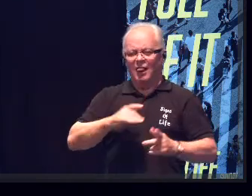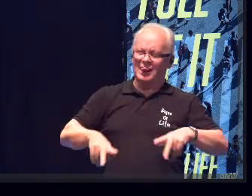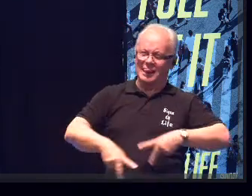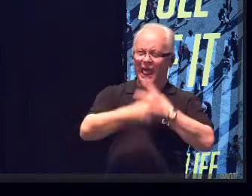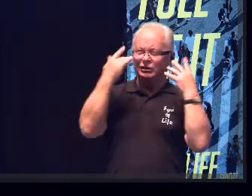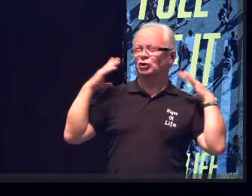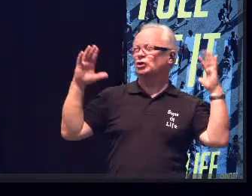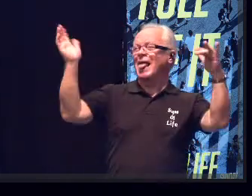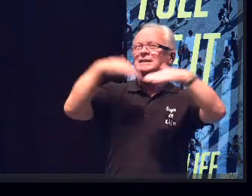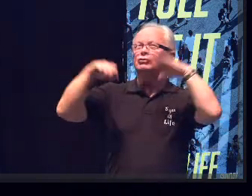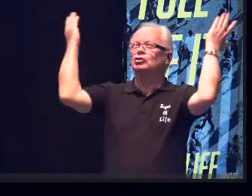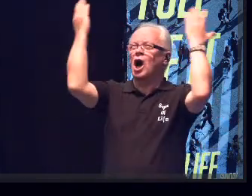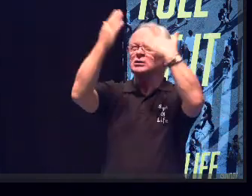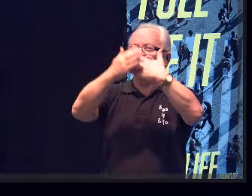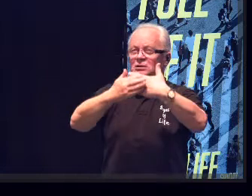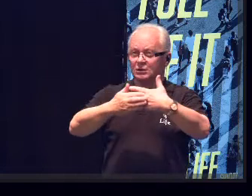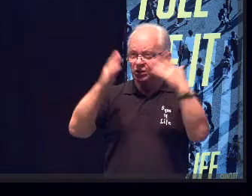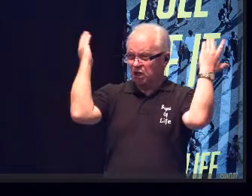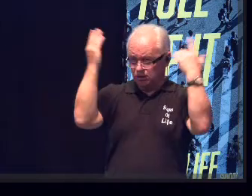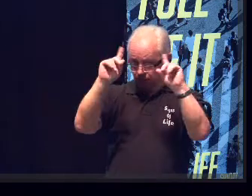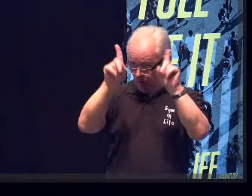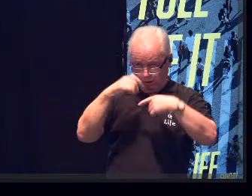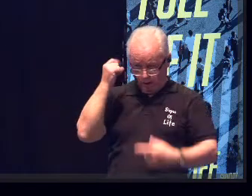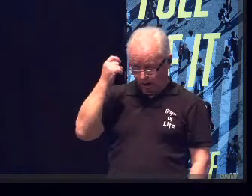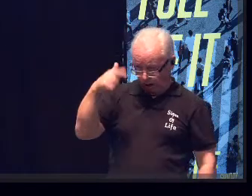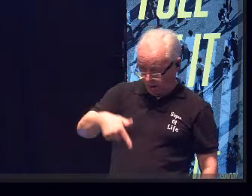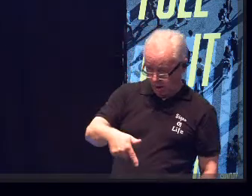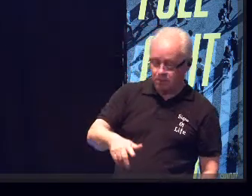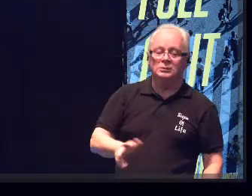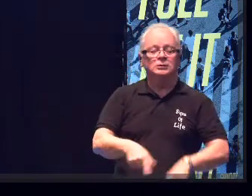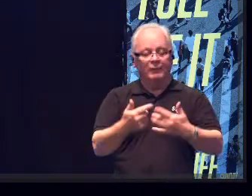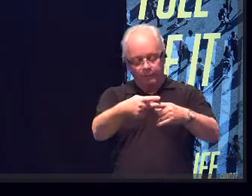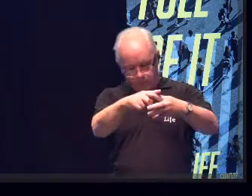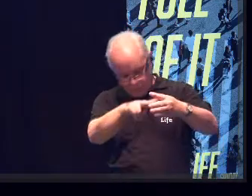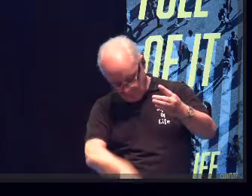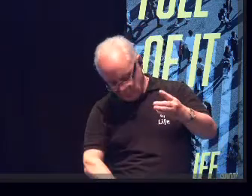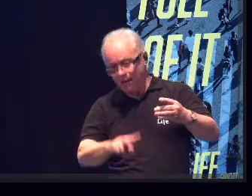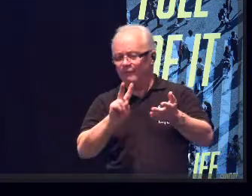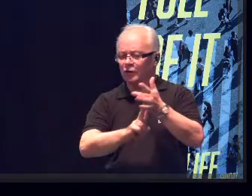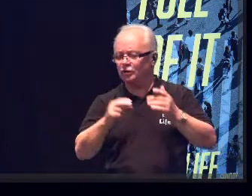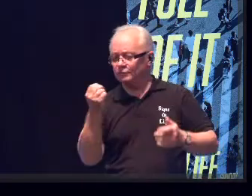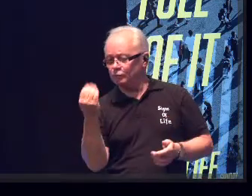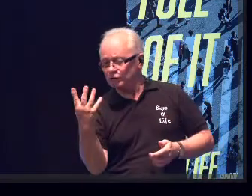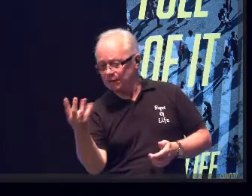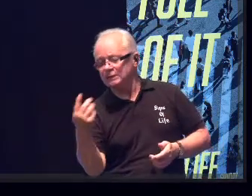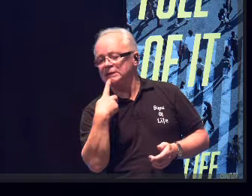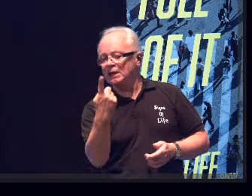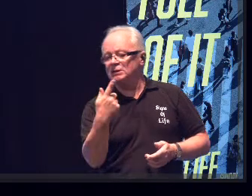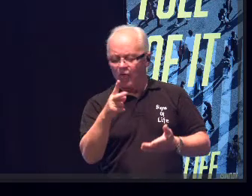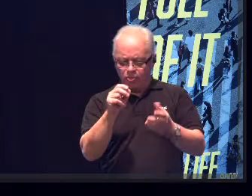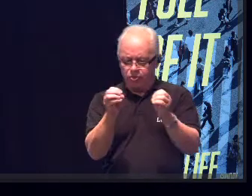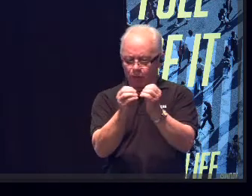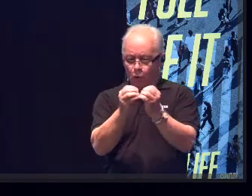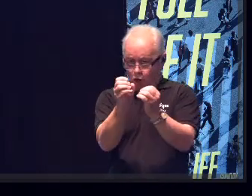darkness, and the darkness did not comprehend it. Down to verse 14. And the Word became